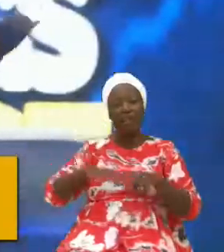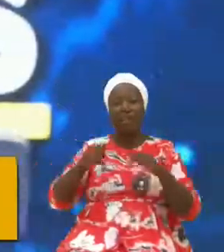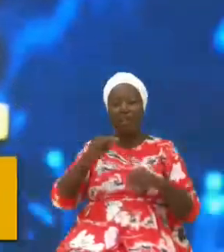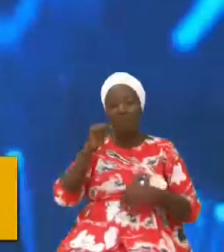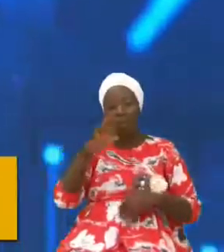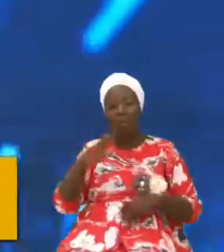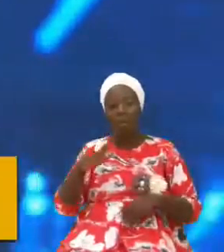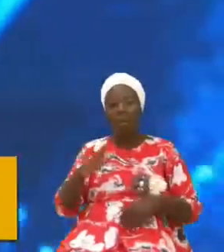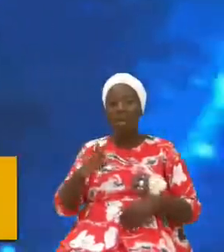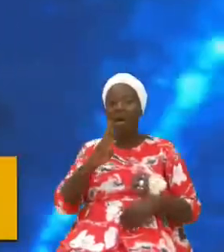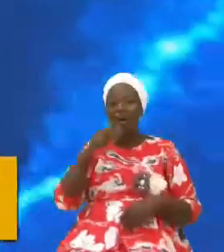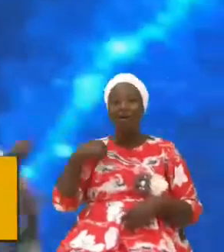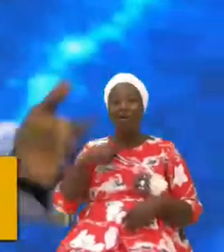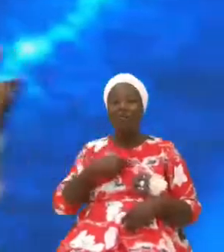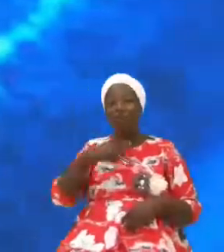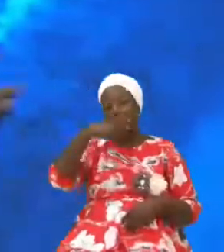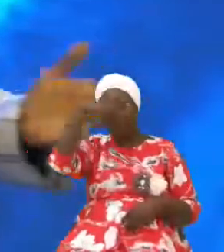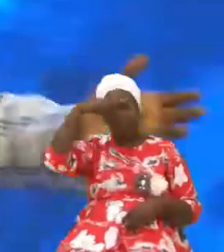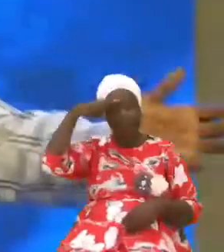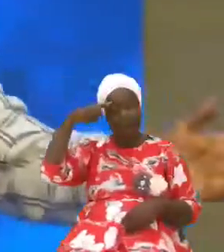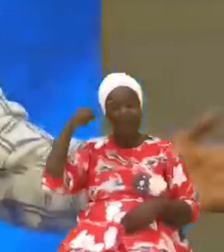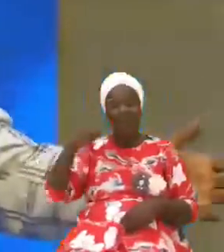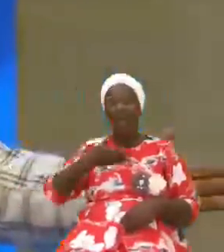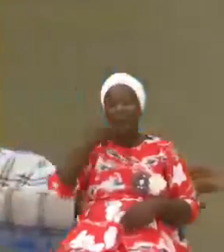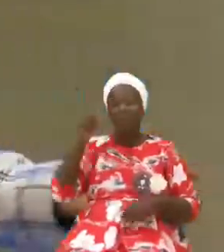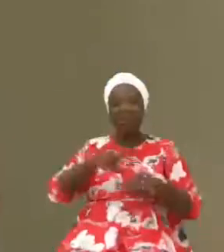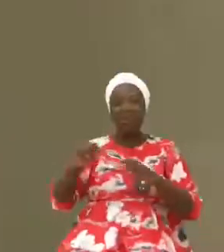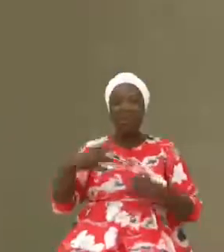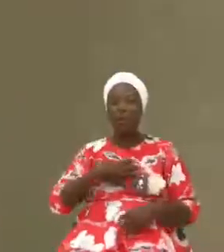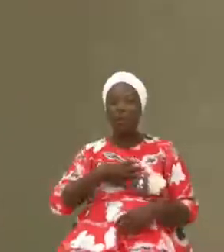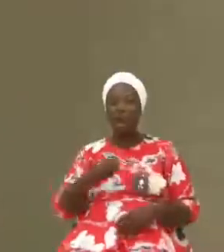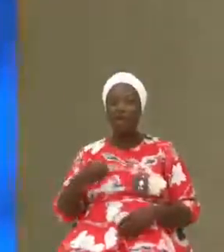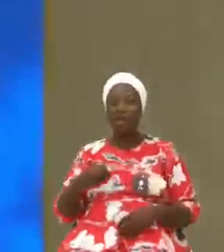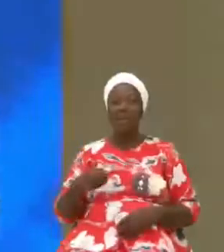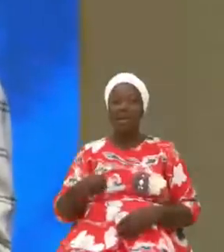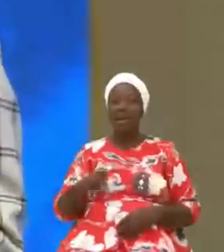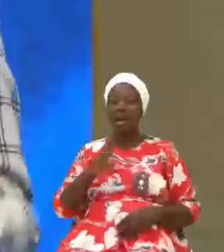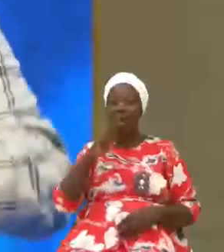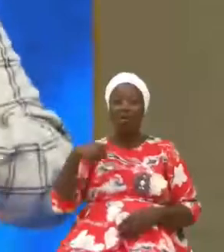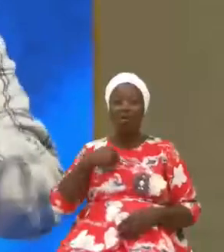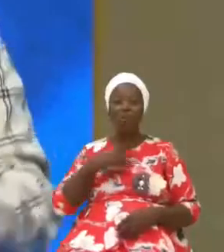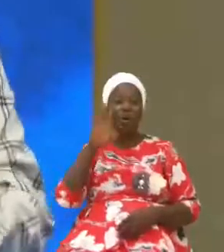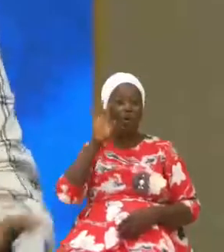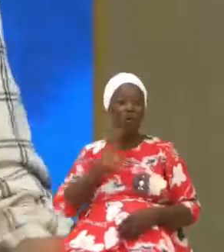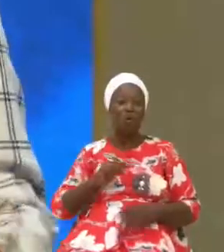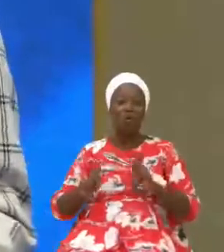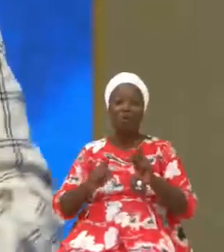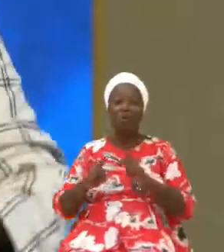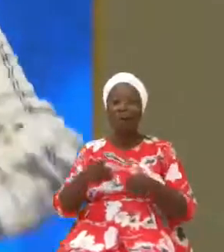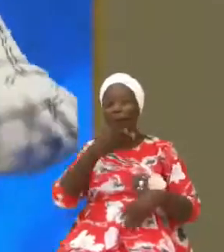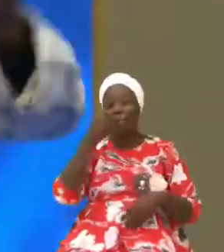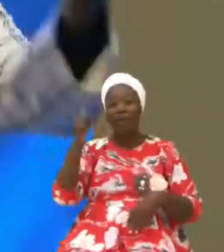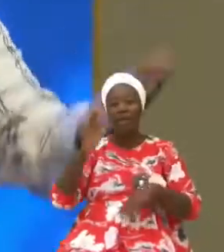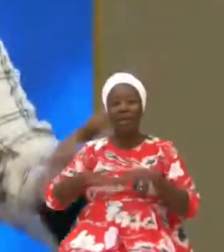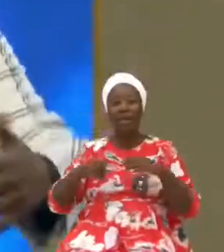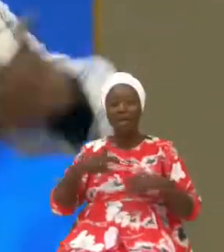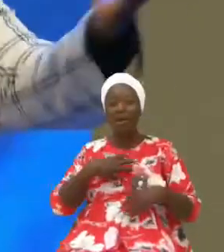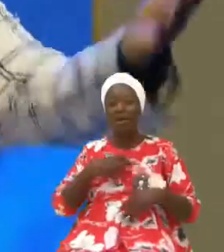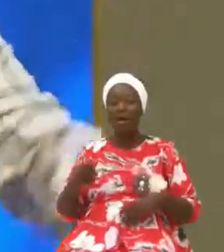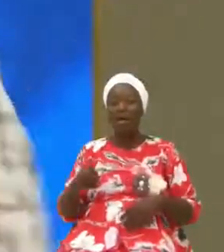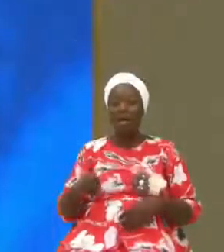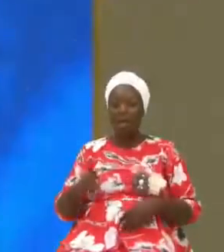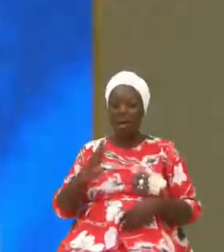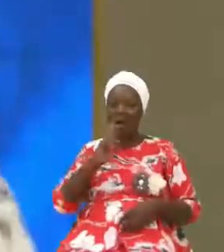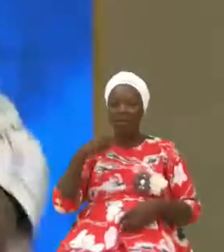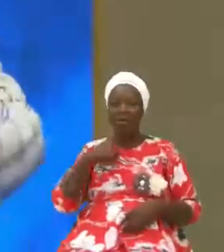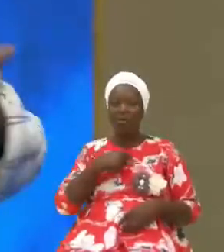parents better than the children? Are we whites better than the blacks? Are we colored people better